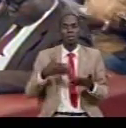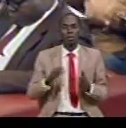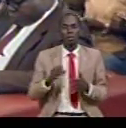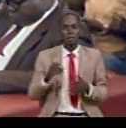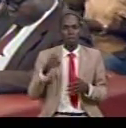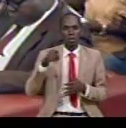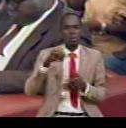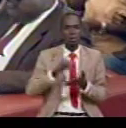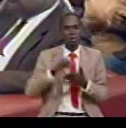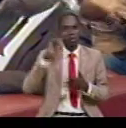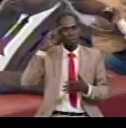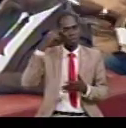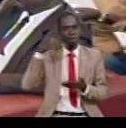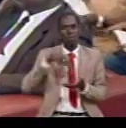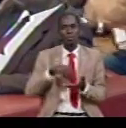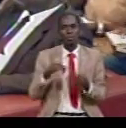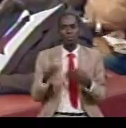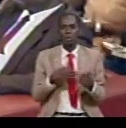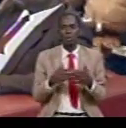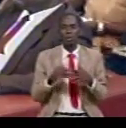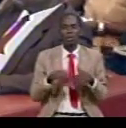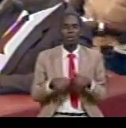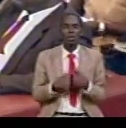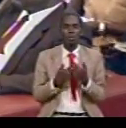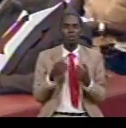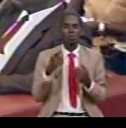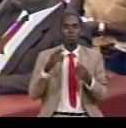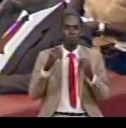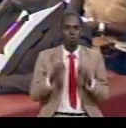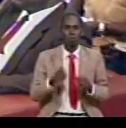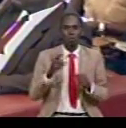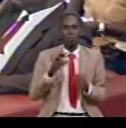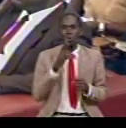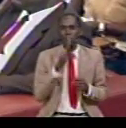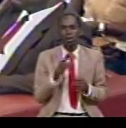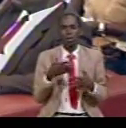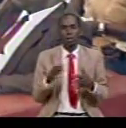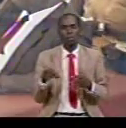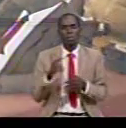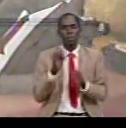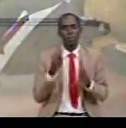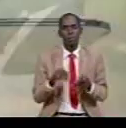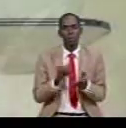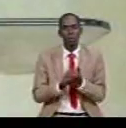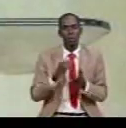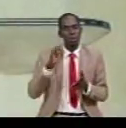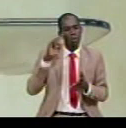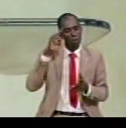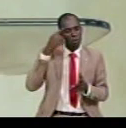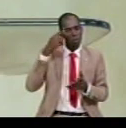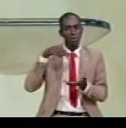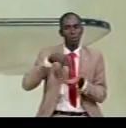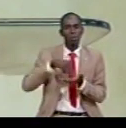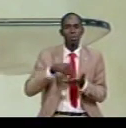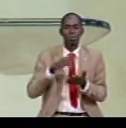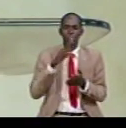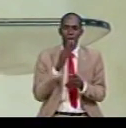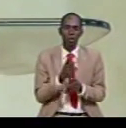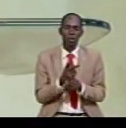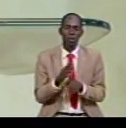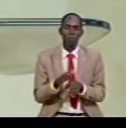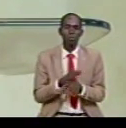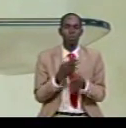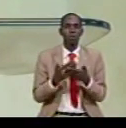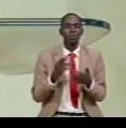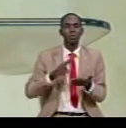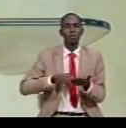let him that thinketh he standeth, no matter how spiritual you are, let him that thinketh he standeth do what? Take heed lest he fall. The essence of our having this